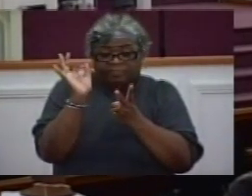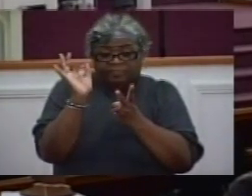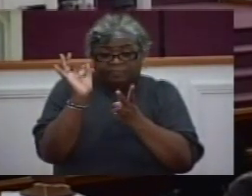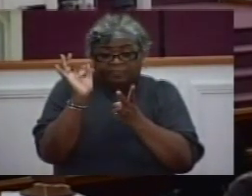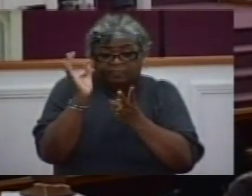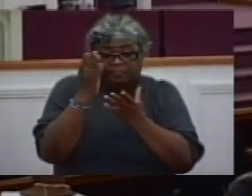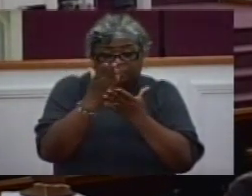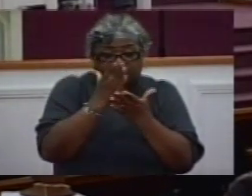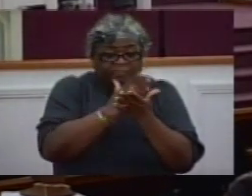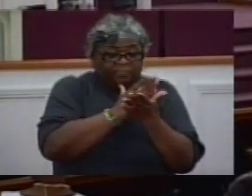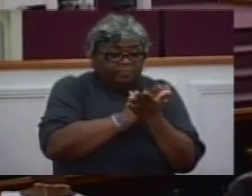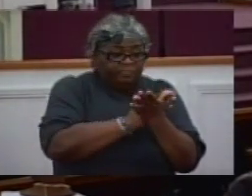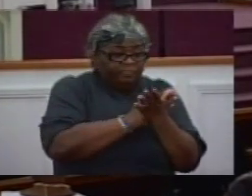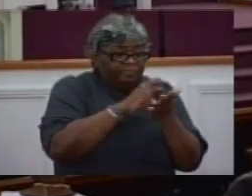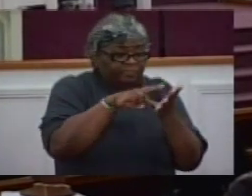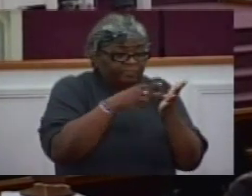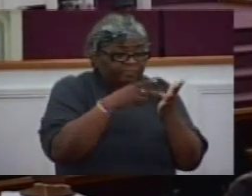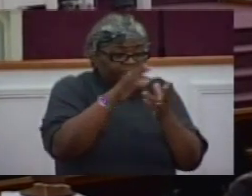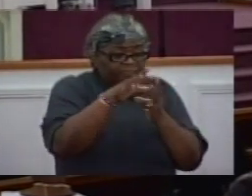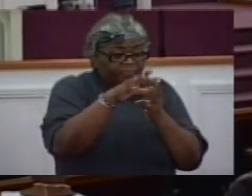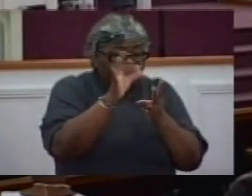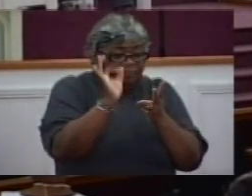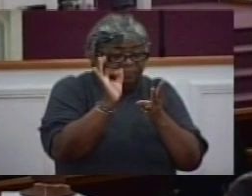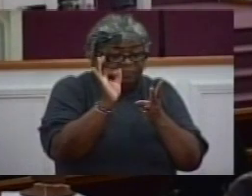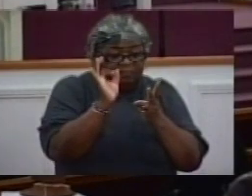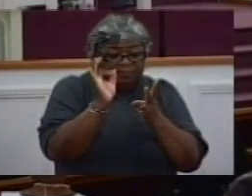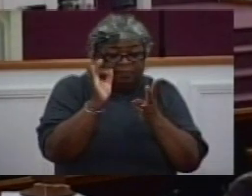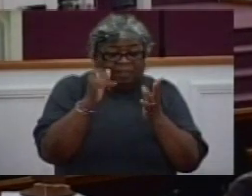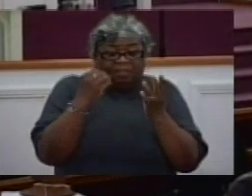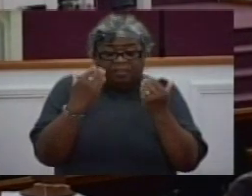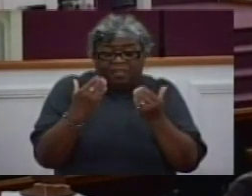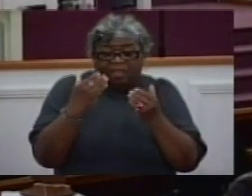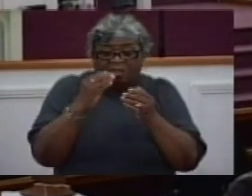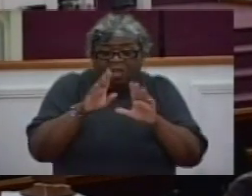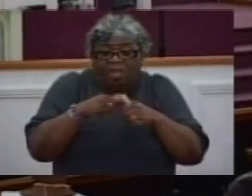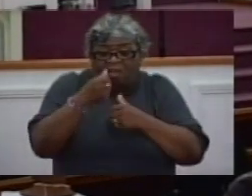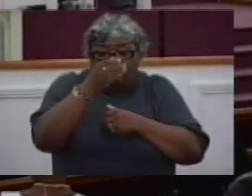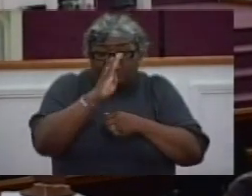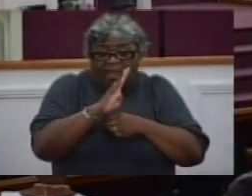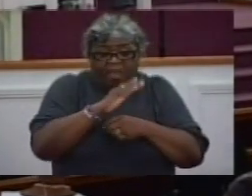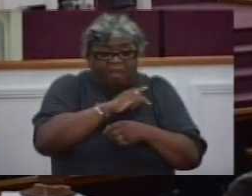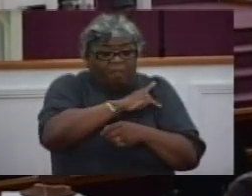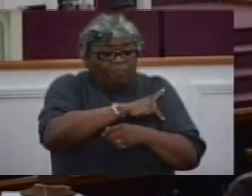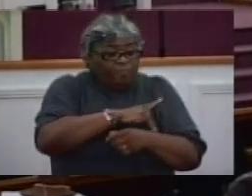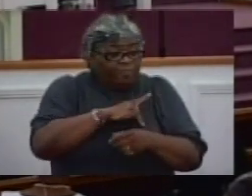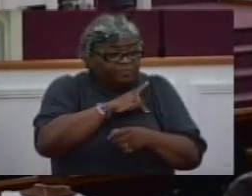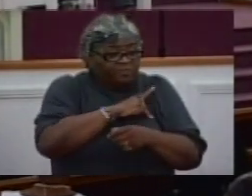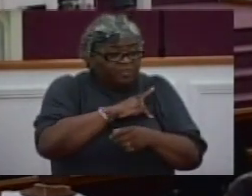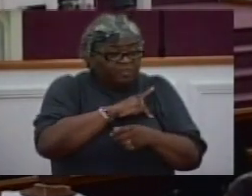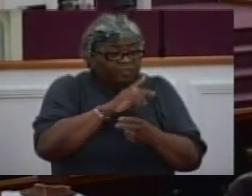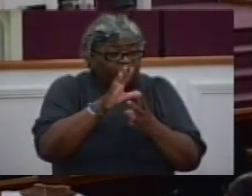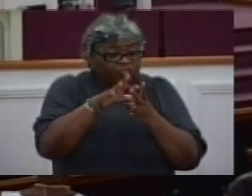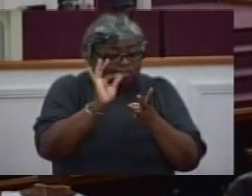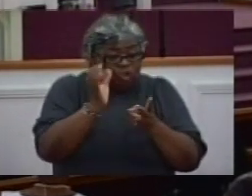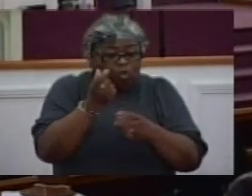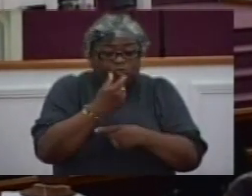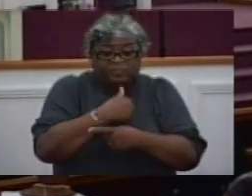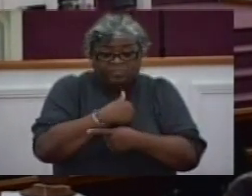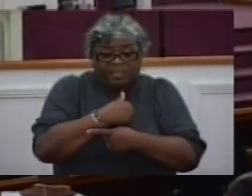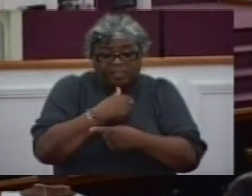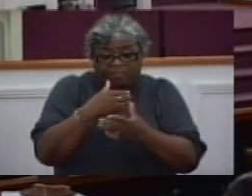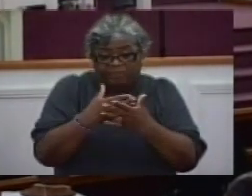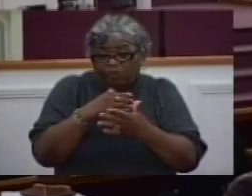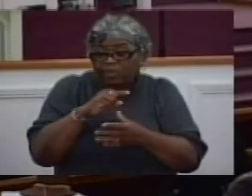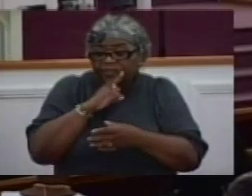to personally choose. It just blows my mind how God personally chose me.